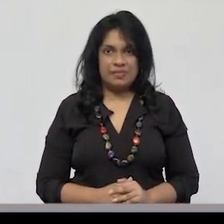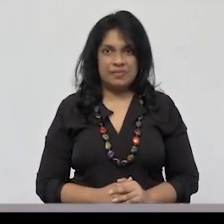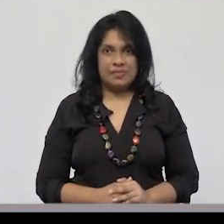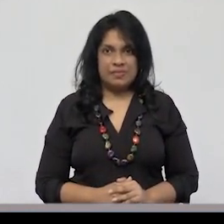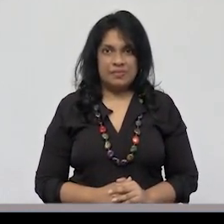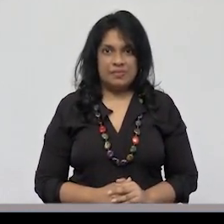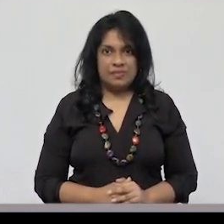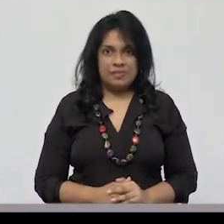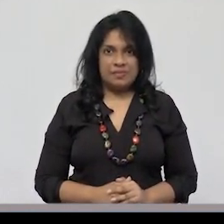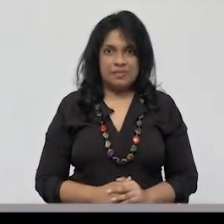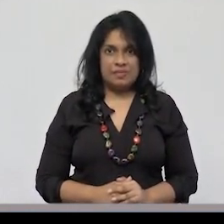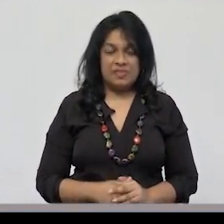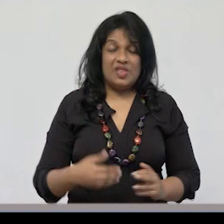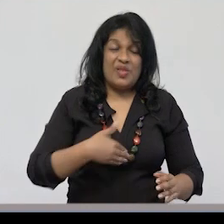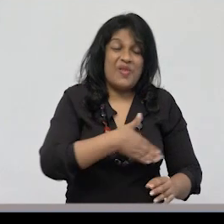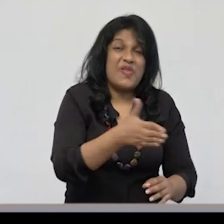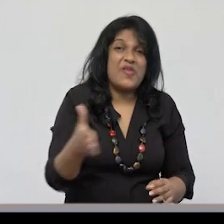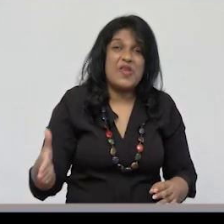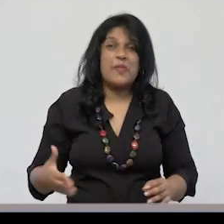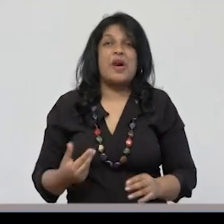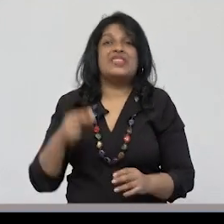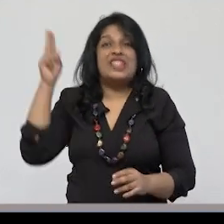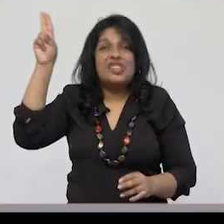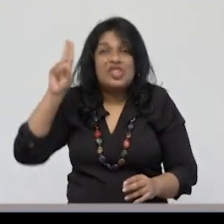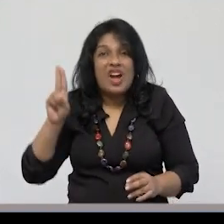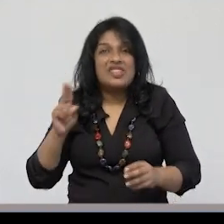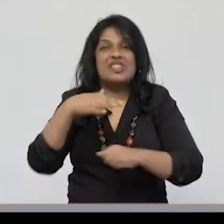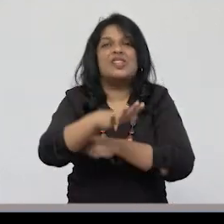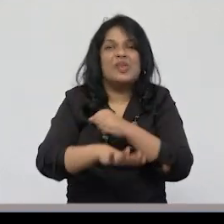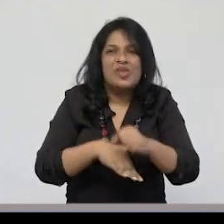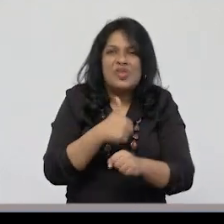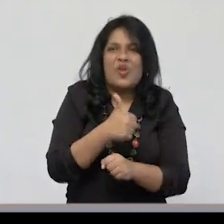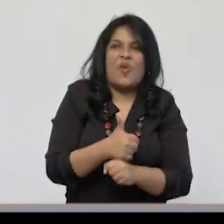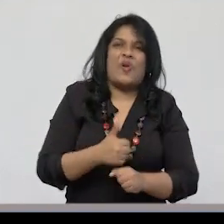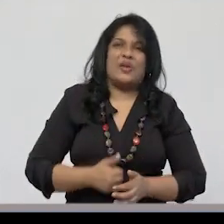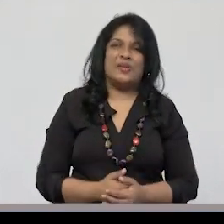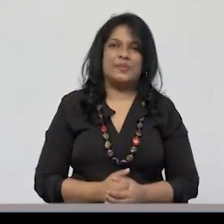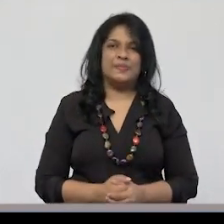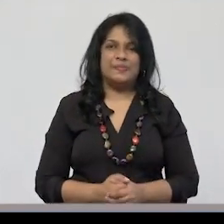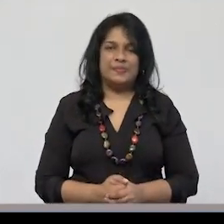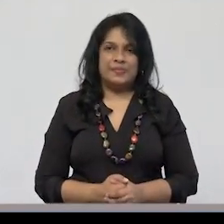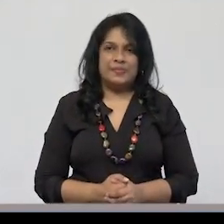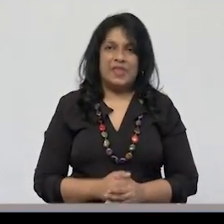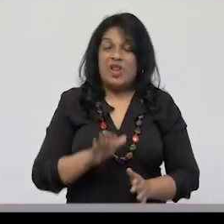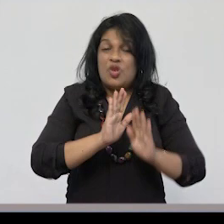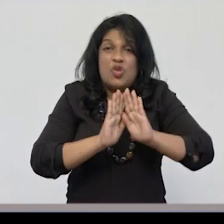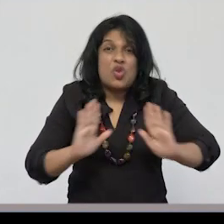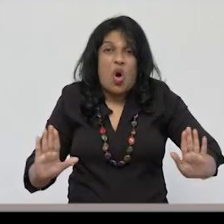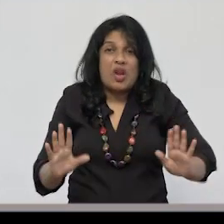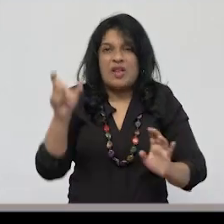not try trusting God? Just do that. Most of you have. You're struggling,